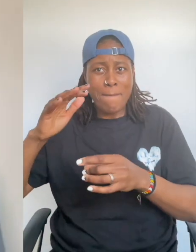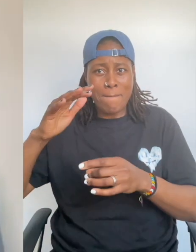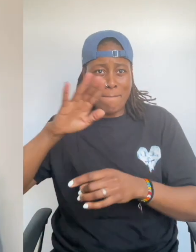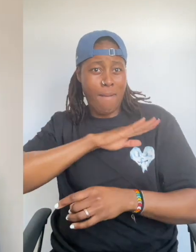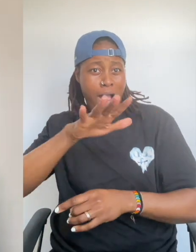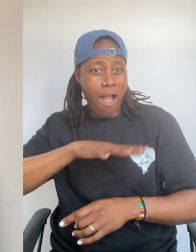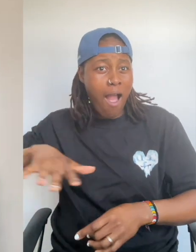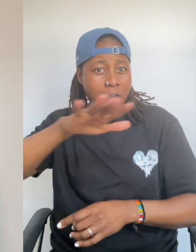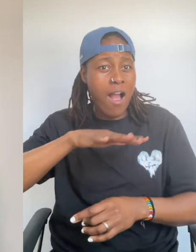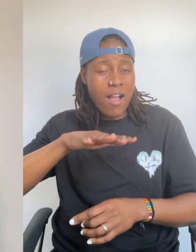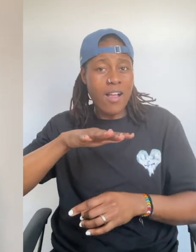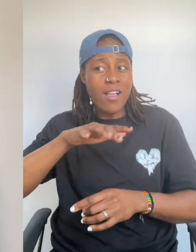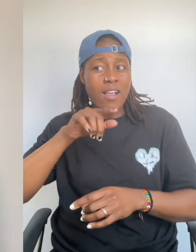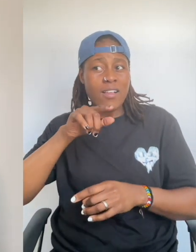Park,